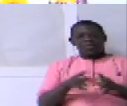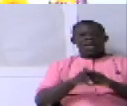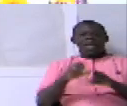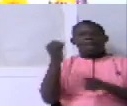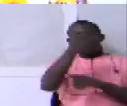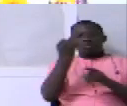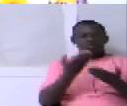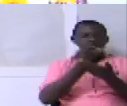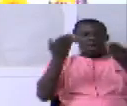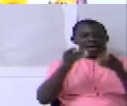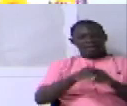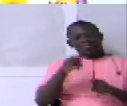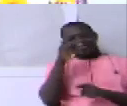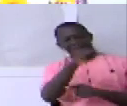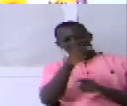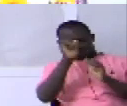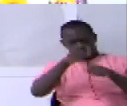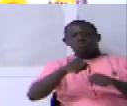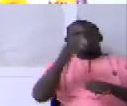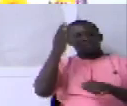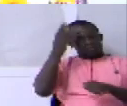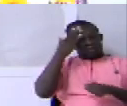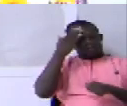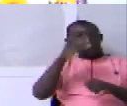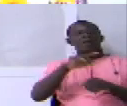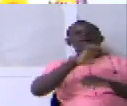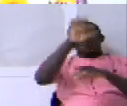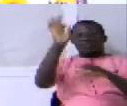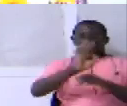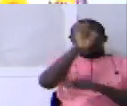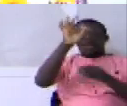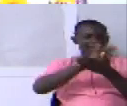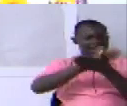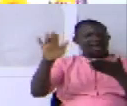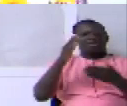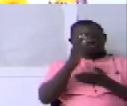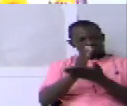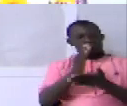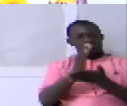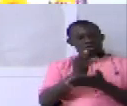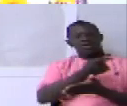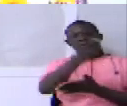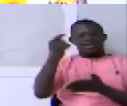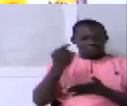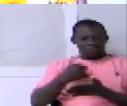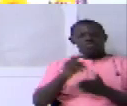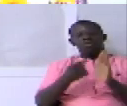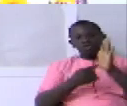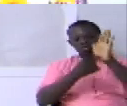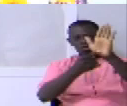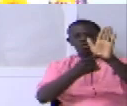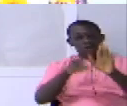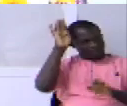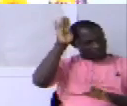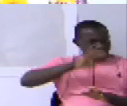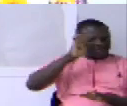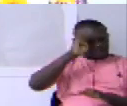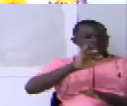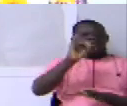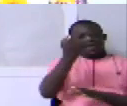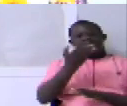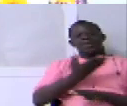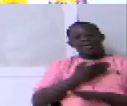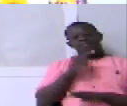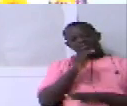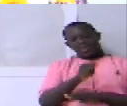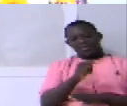Because there I will be sure that they have forgiven me. Kato tumola be koila matonya ni yembulo di ñola abe